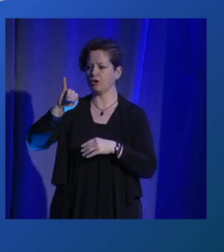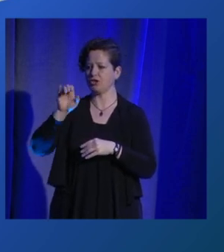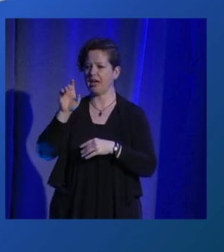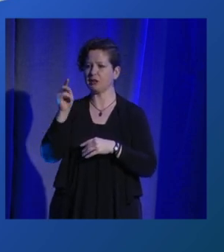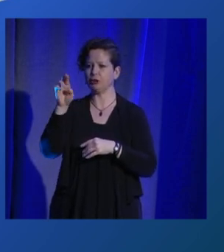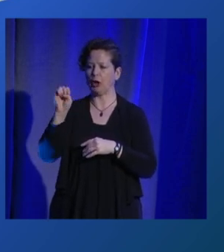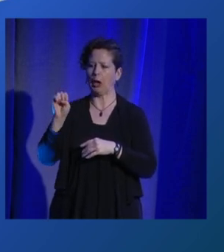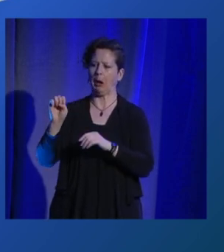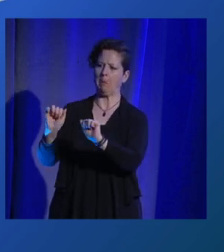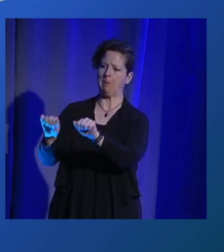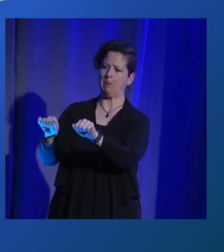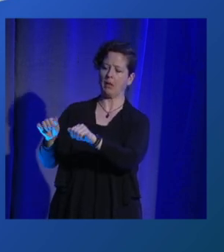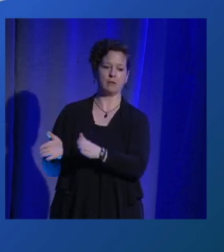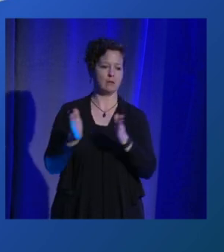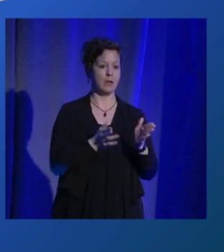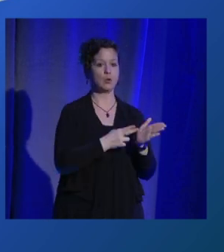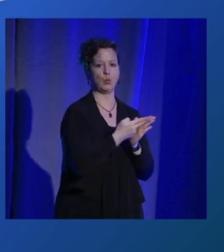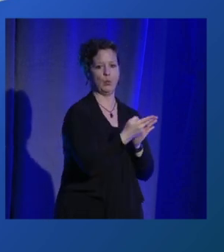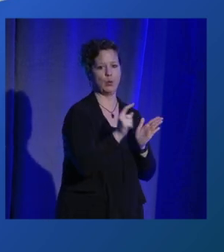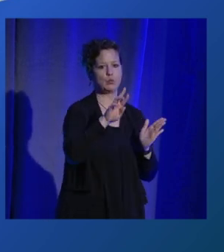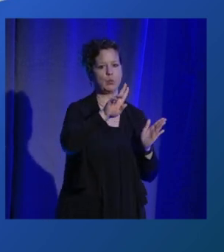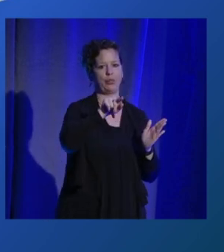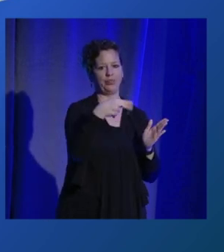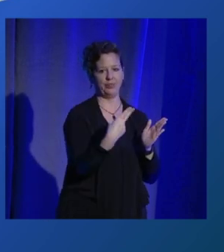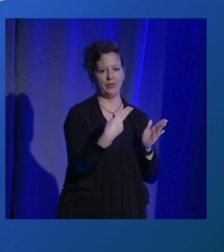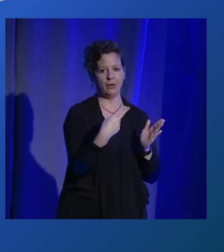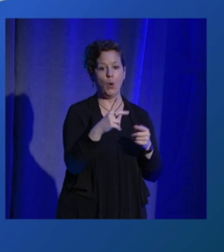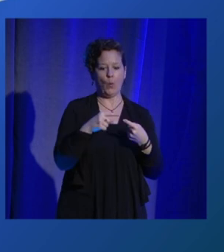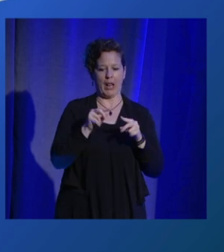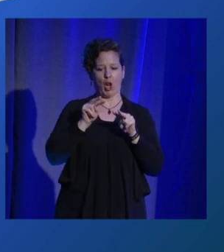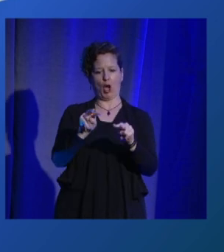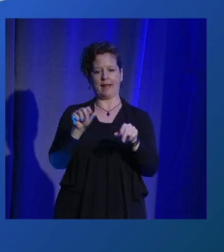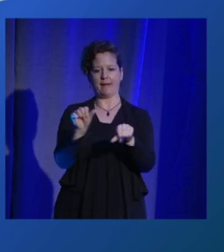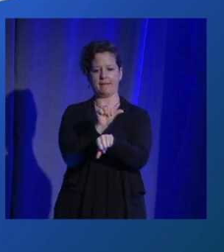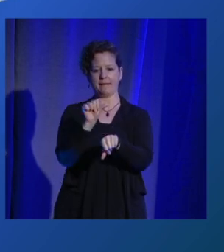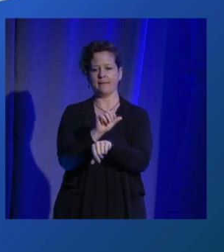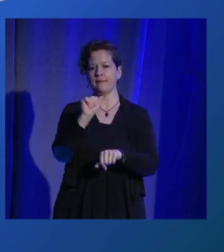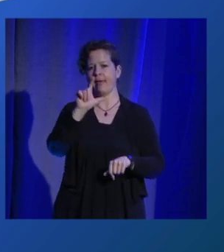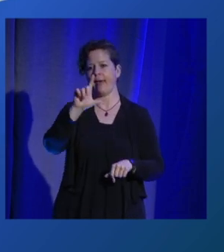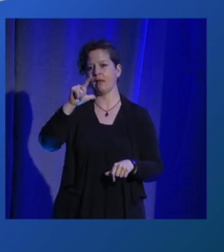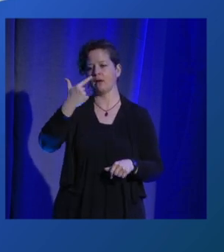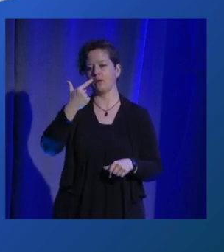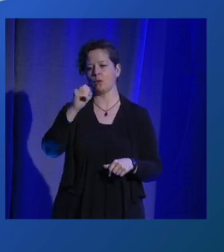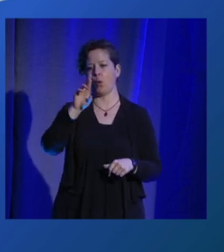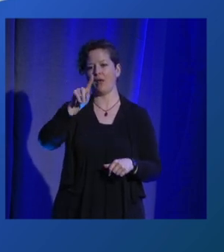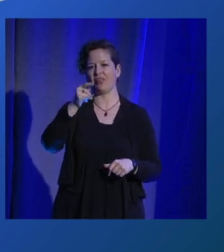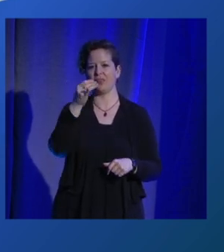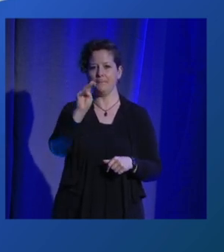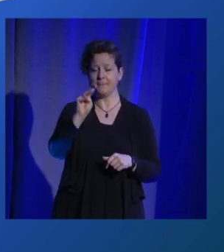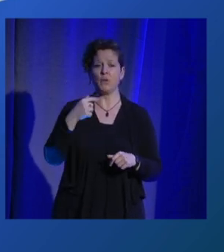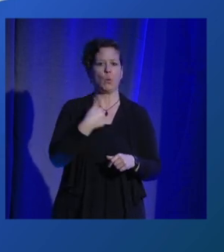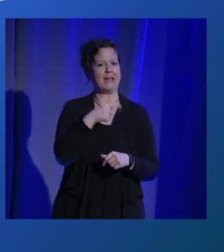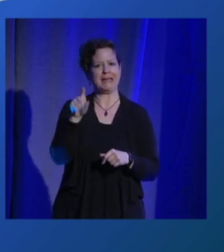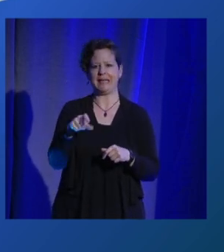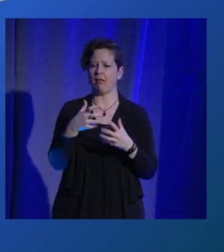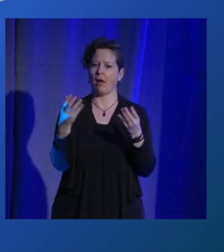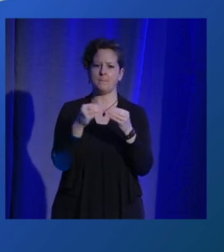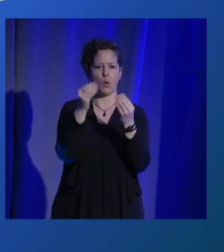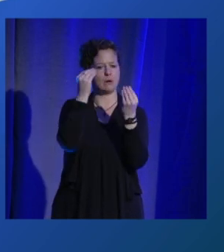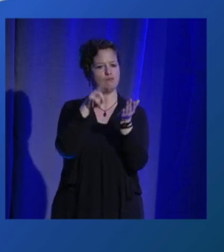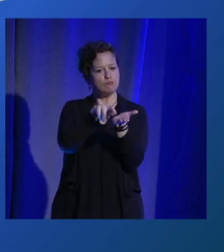truth that comes out of these algorithms so we need a lot more research on information